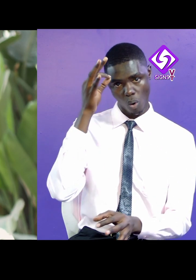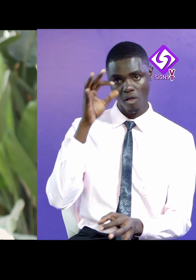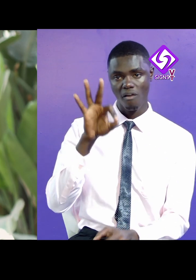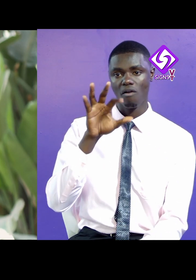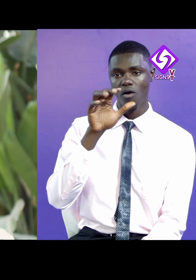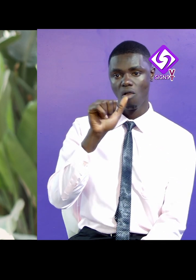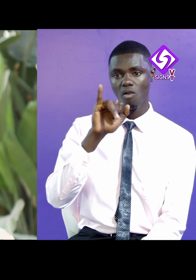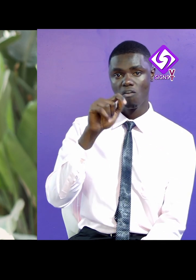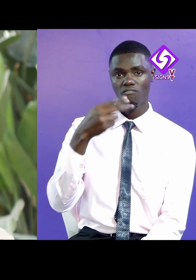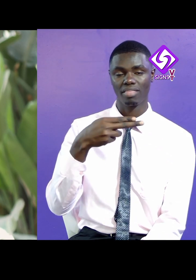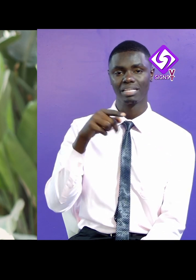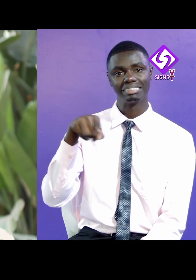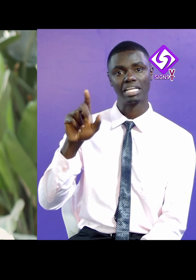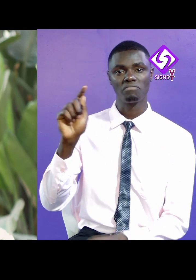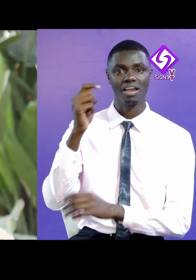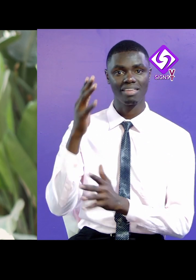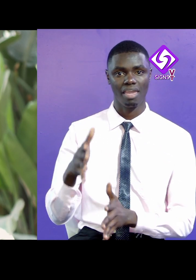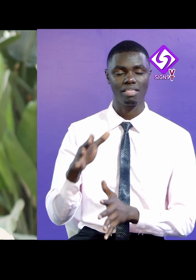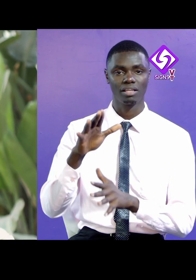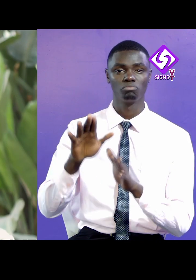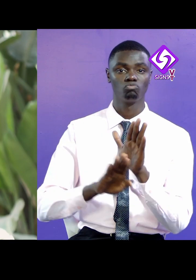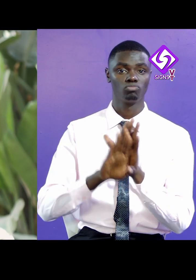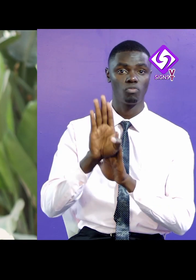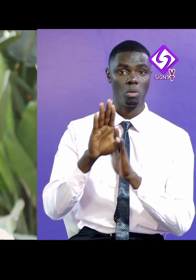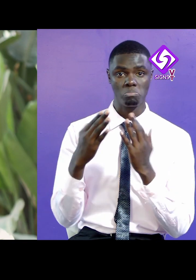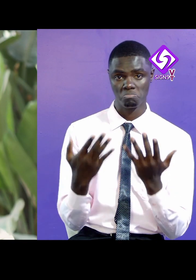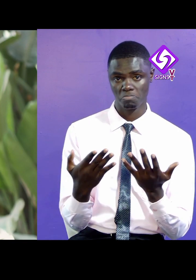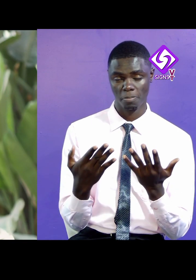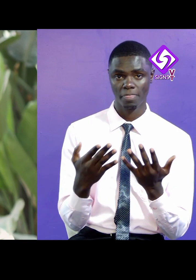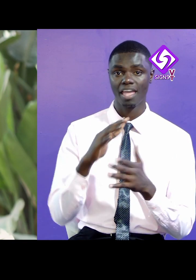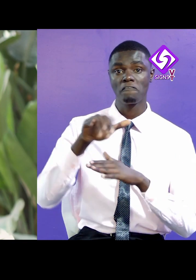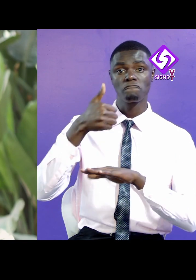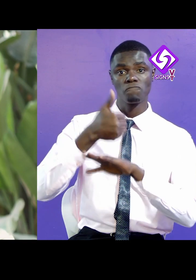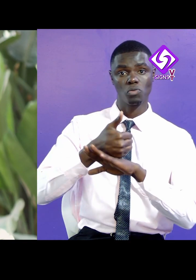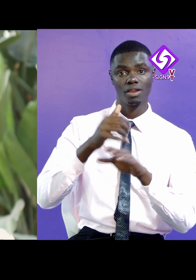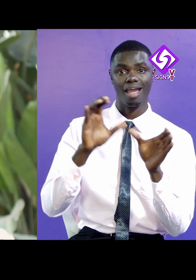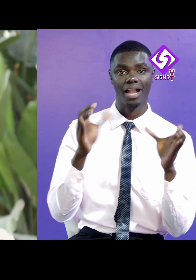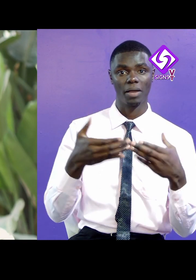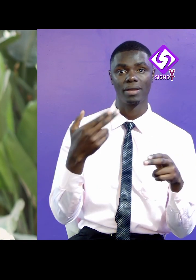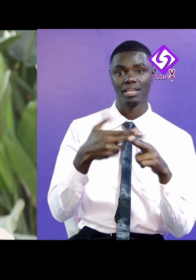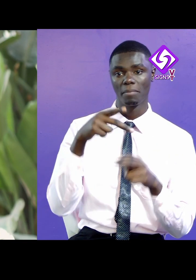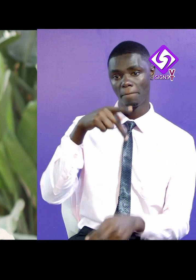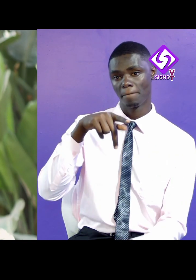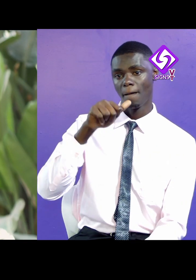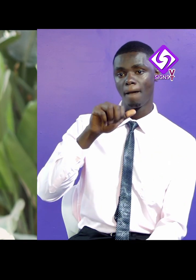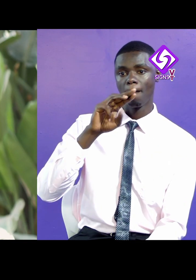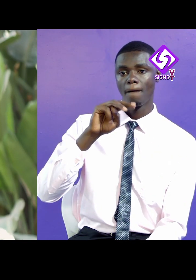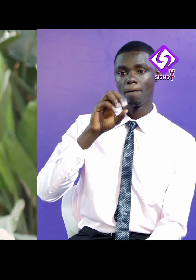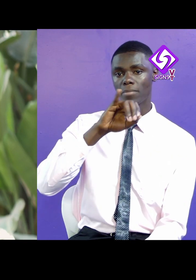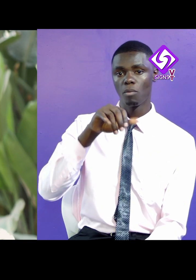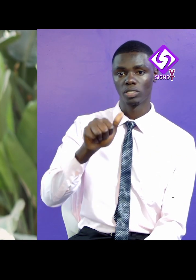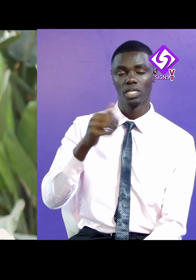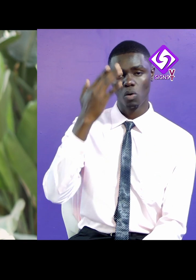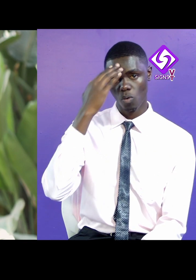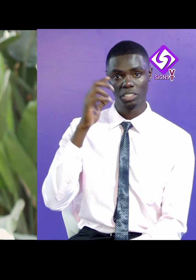She is Kenyan, and she developed a and founded a company called Pamoja because she